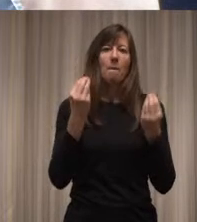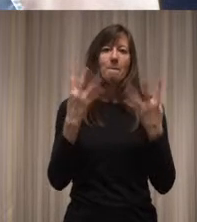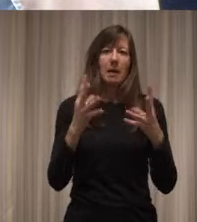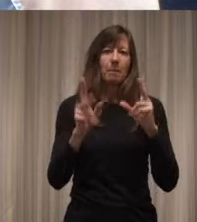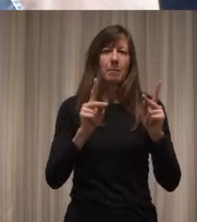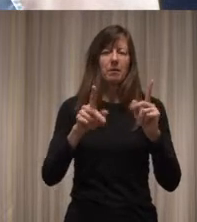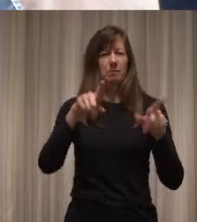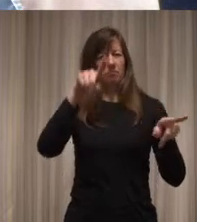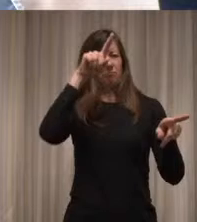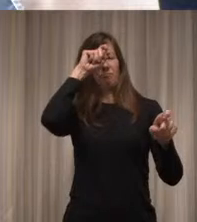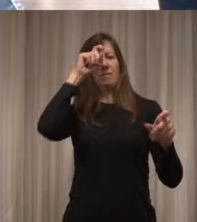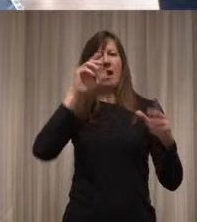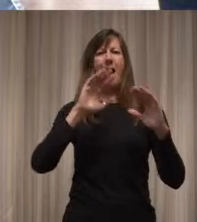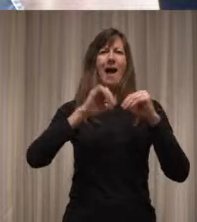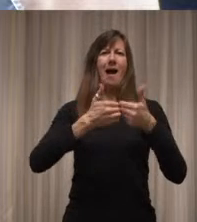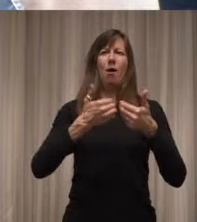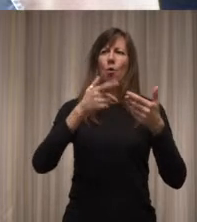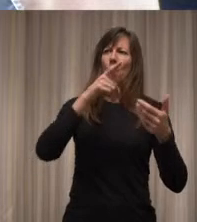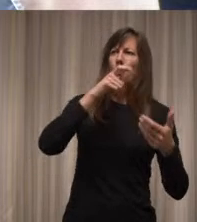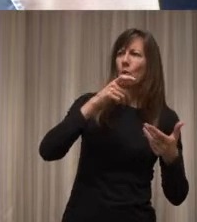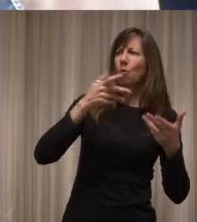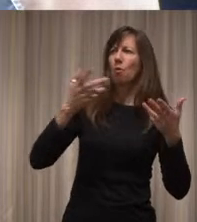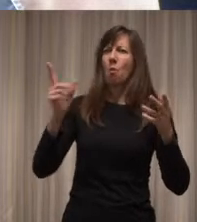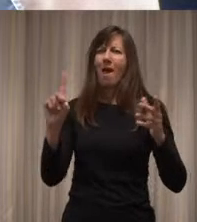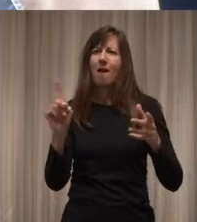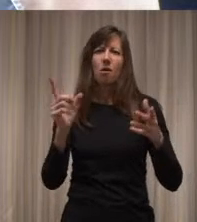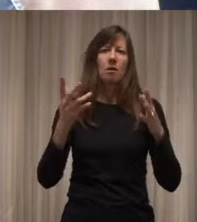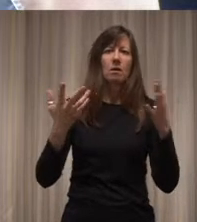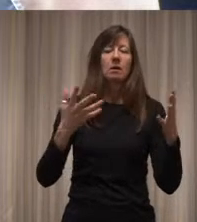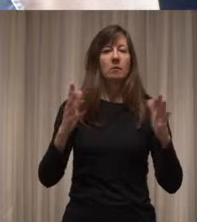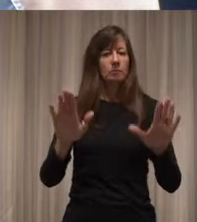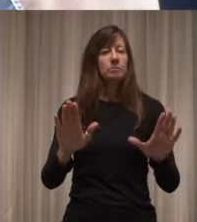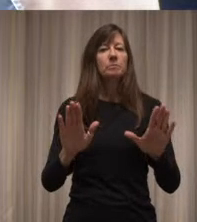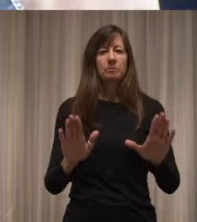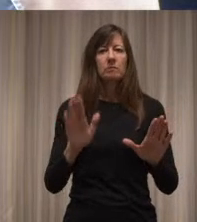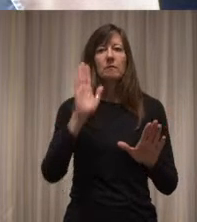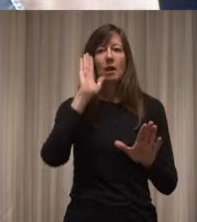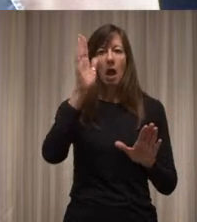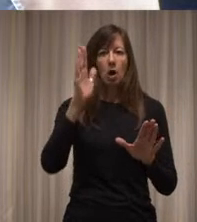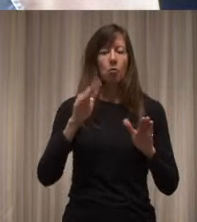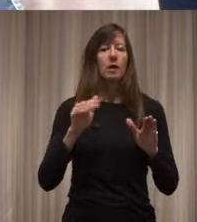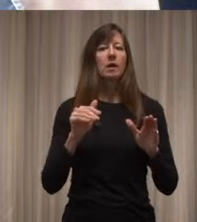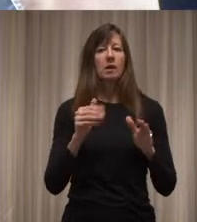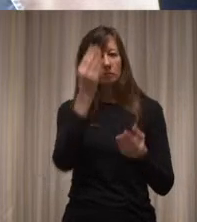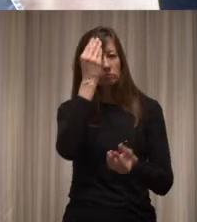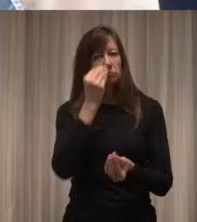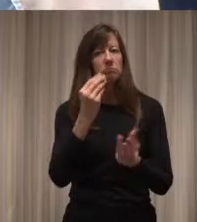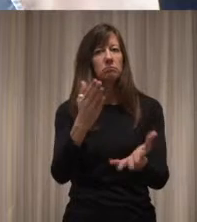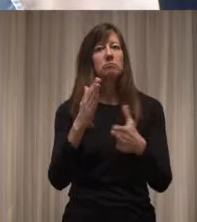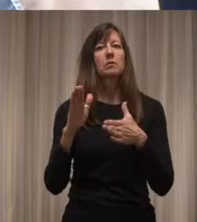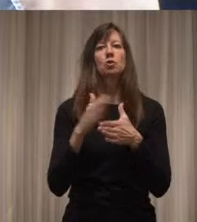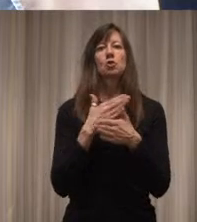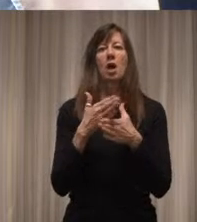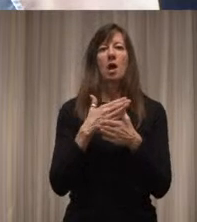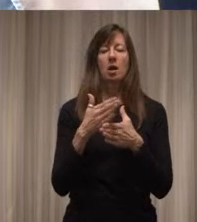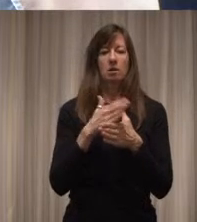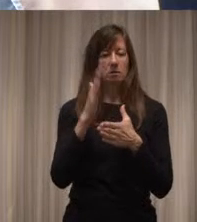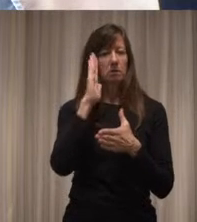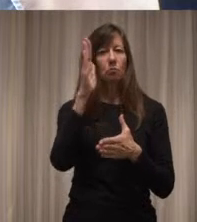As we've done throughout the pandemic, I believe that the only way to address that, of course, is by sharing information with you